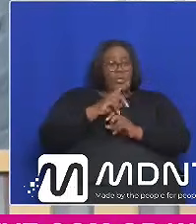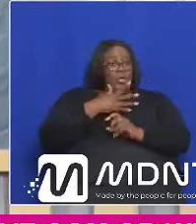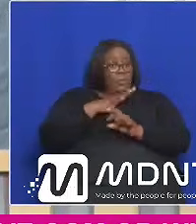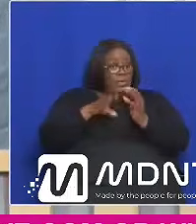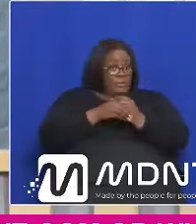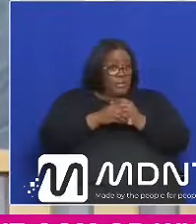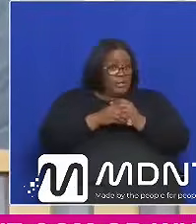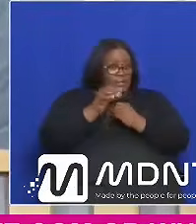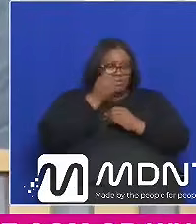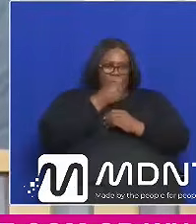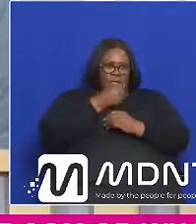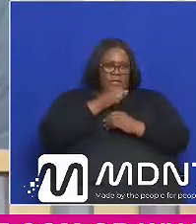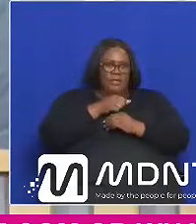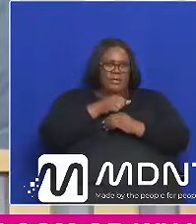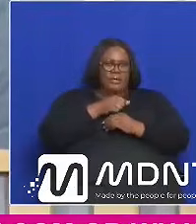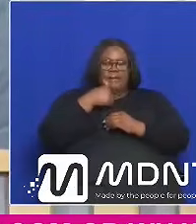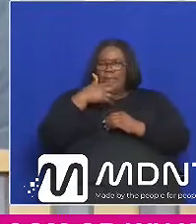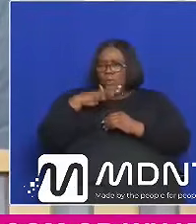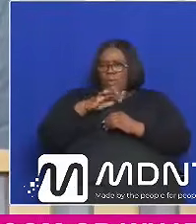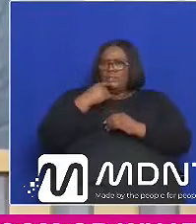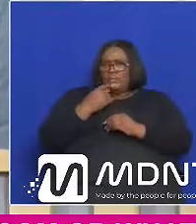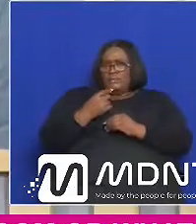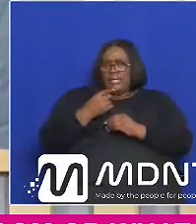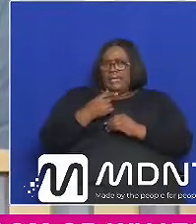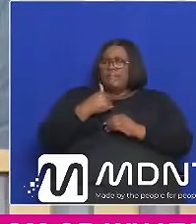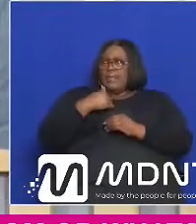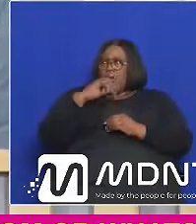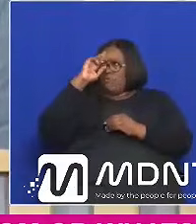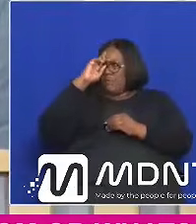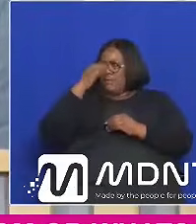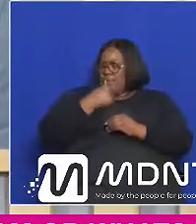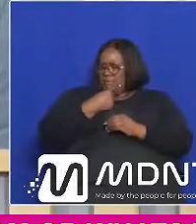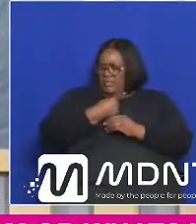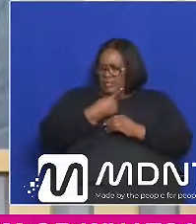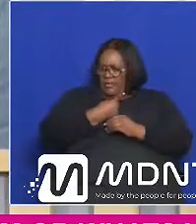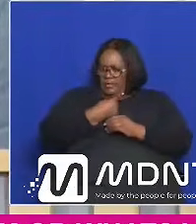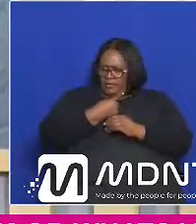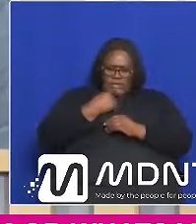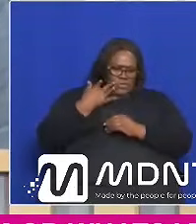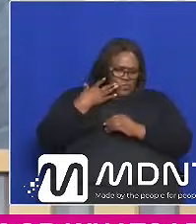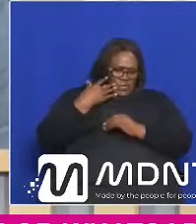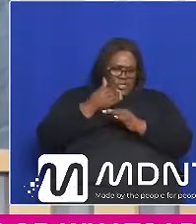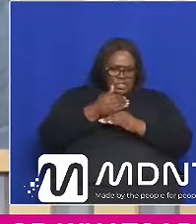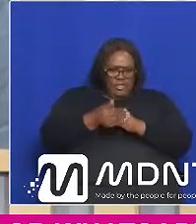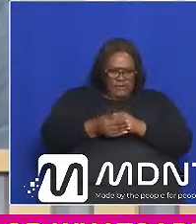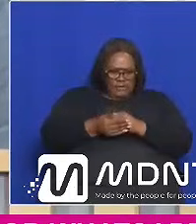I wanted to I was reminding myself that it was just after the